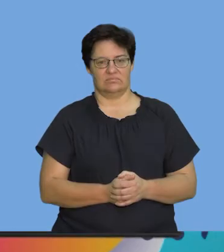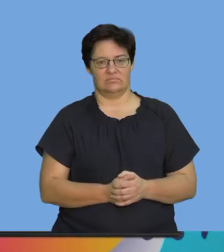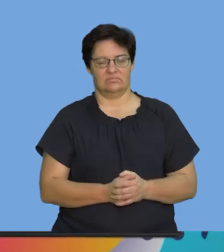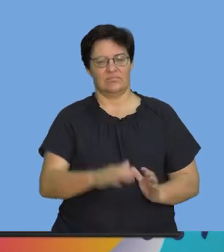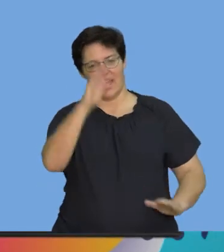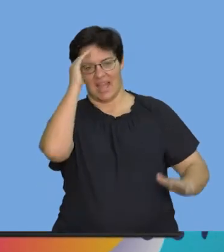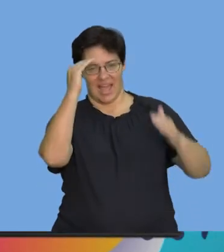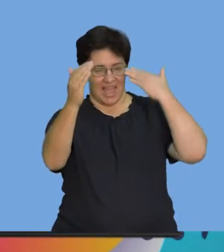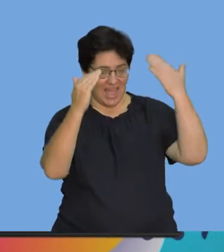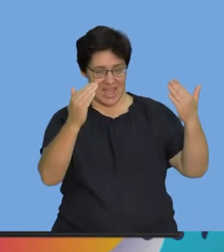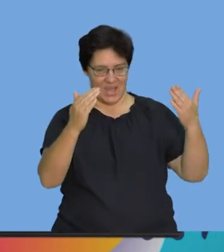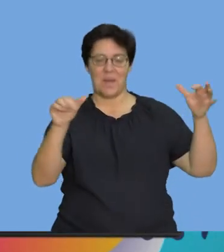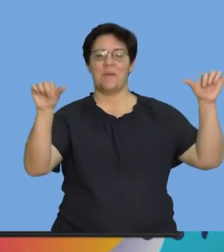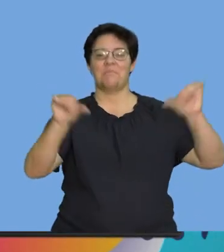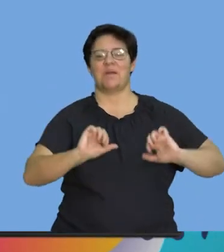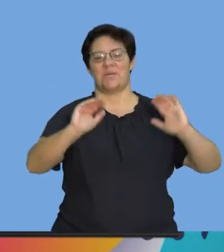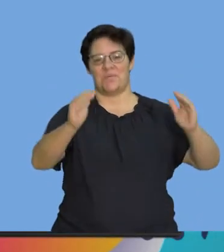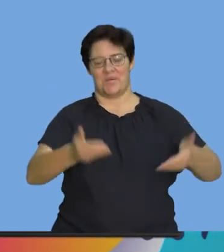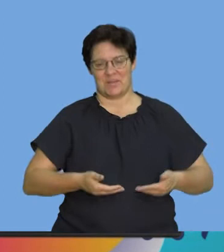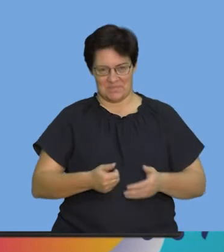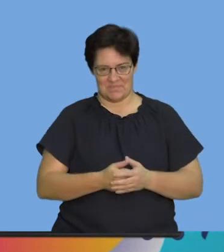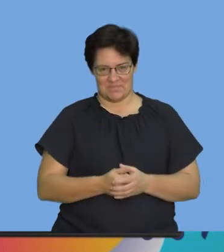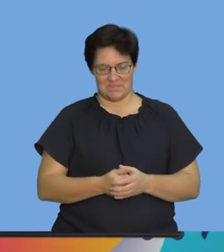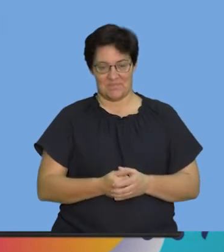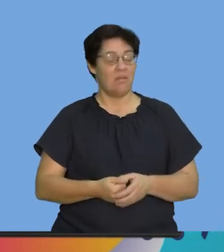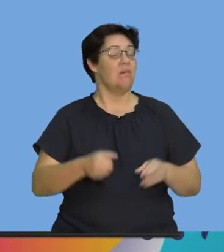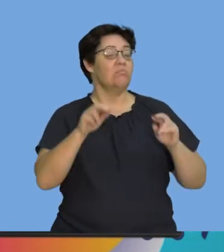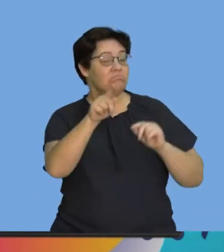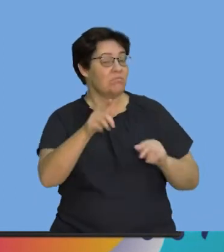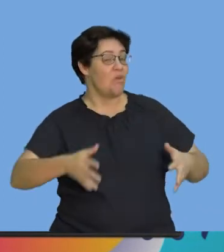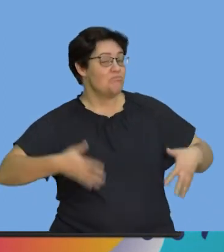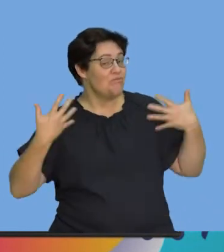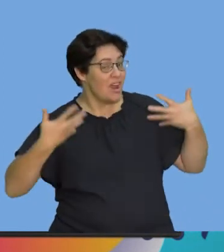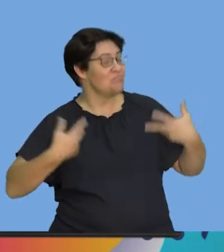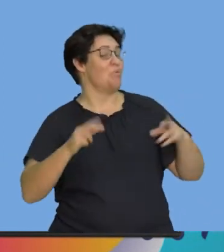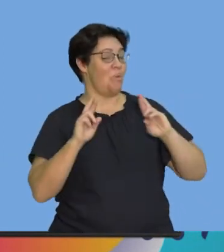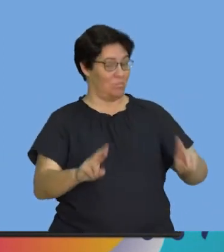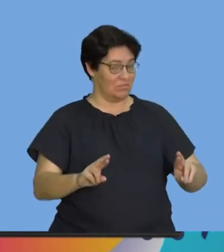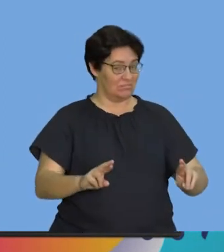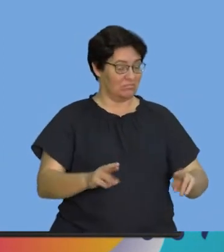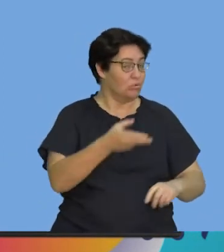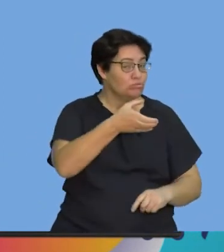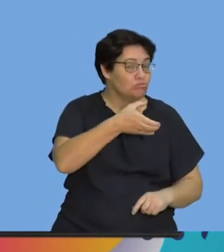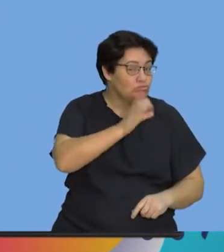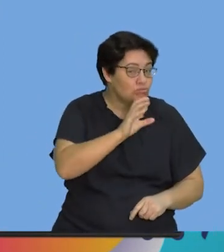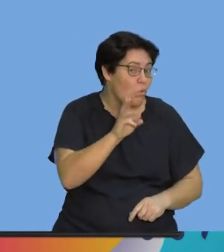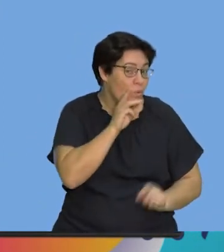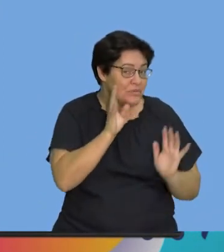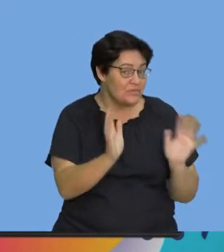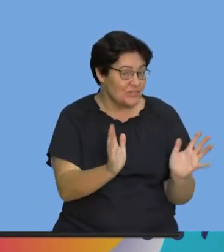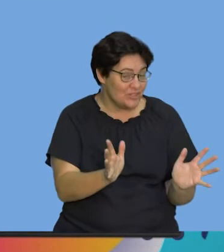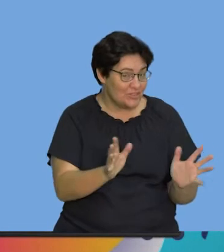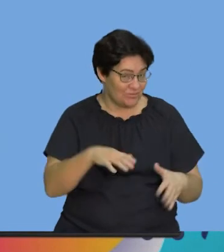Hi guys, welcome back from the ad break. So I hope you are now refreshed, you've had a glass of water, and you are ready to